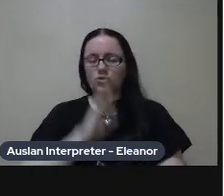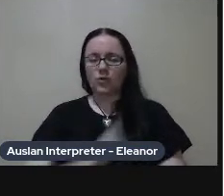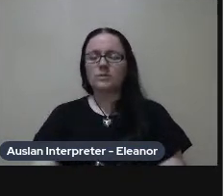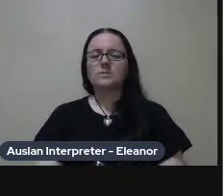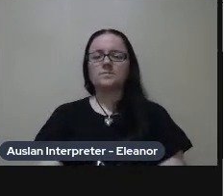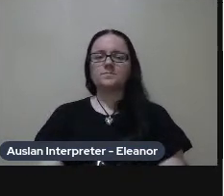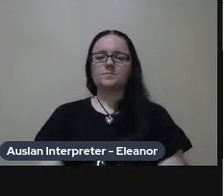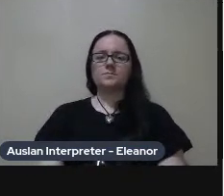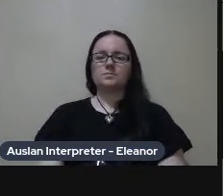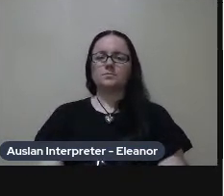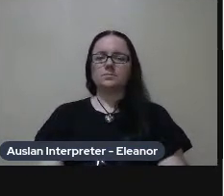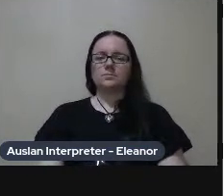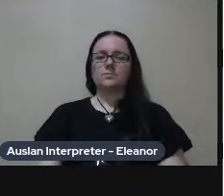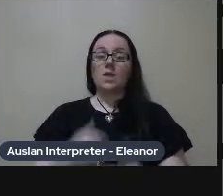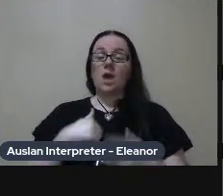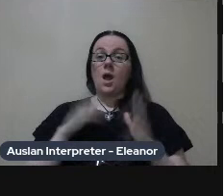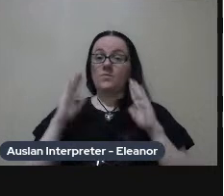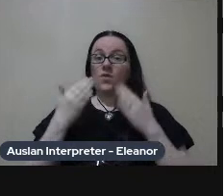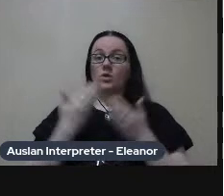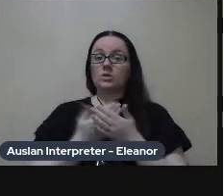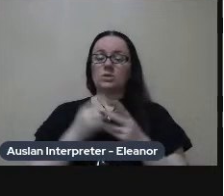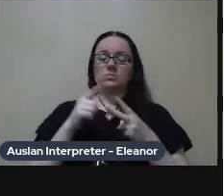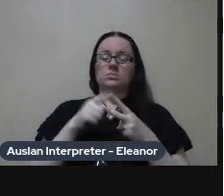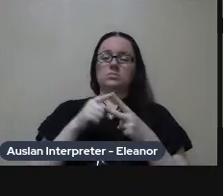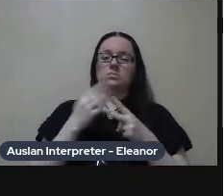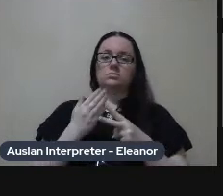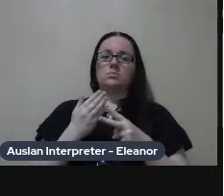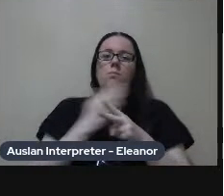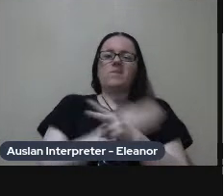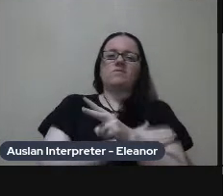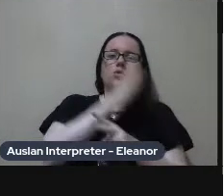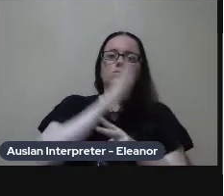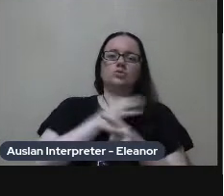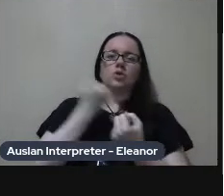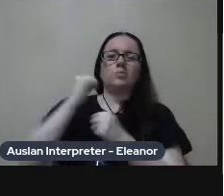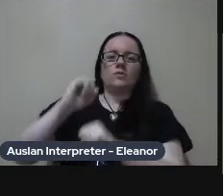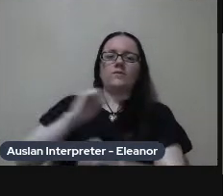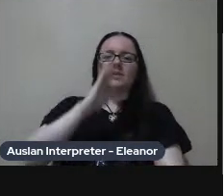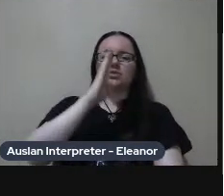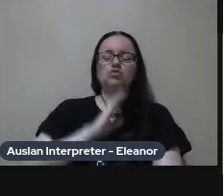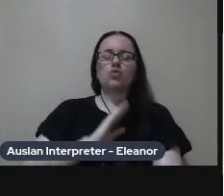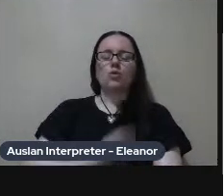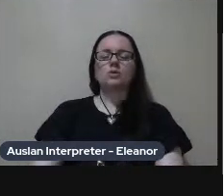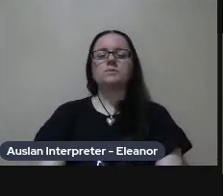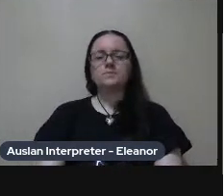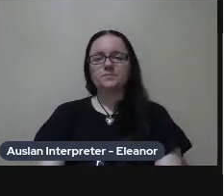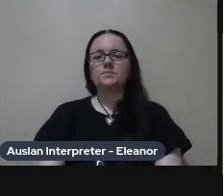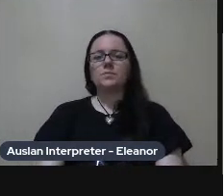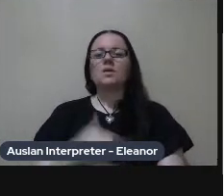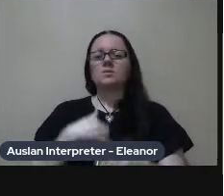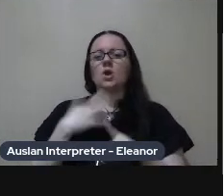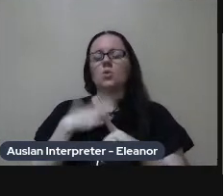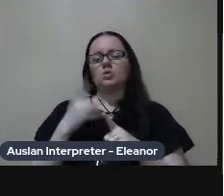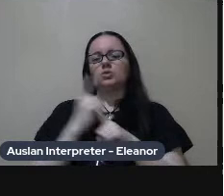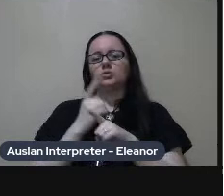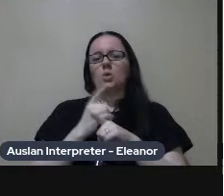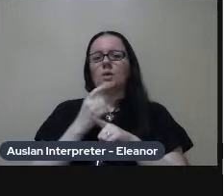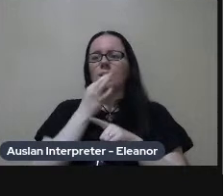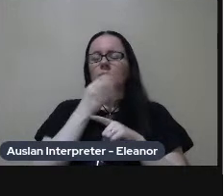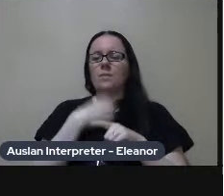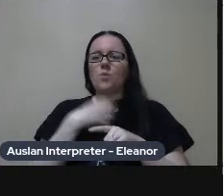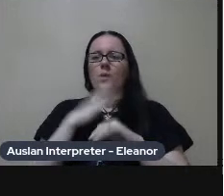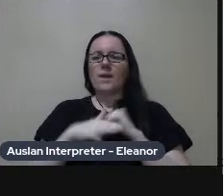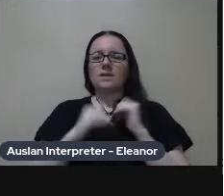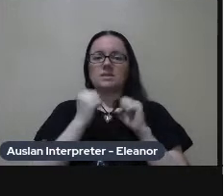on medicines to prevent stroke this morning, and I'm going to reiterate some of the key points that Gillian has flagged already in her presentation,